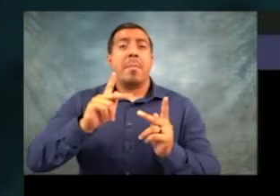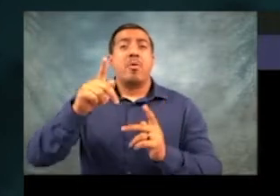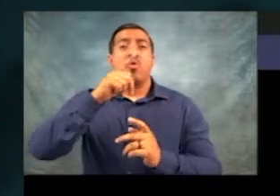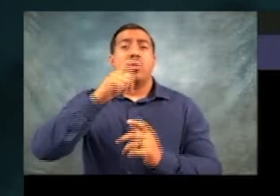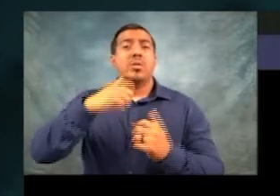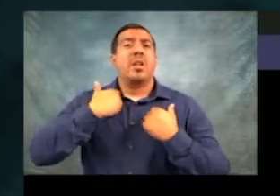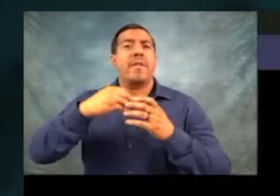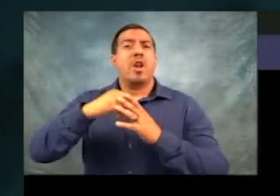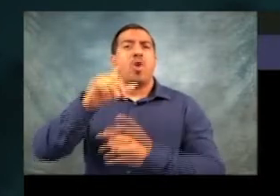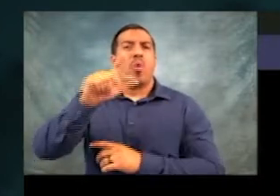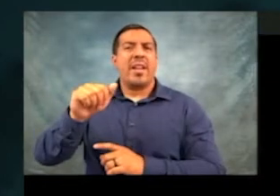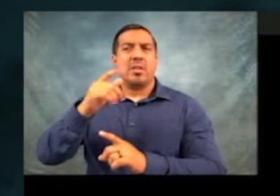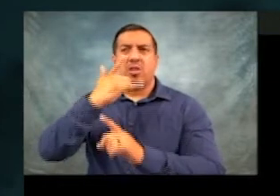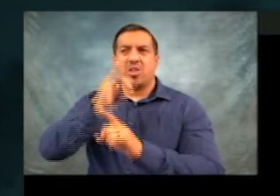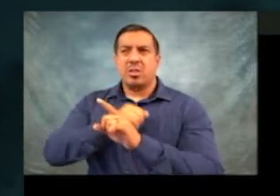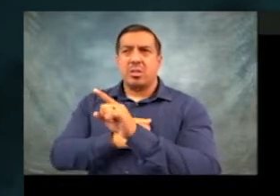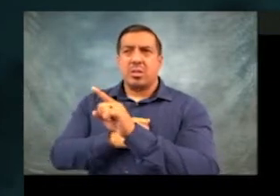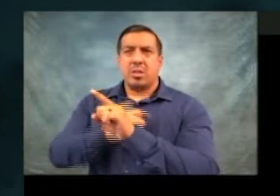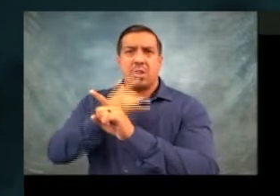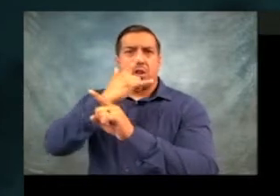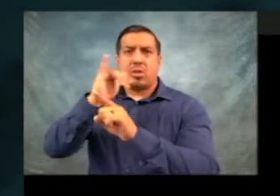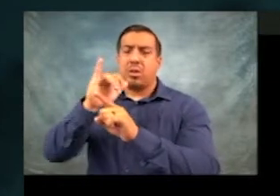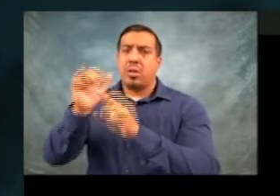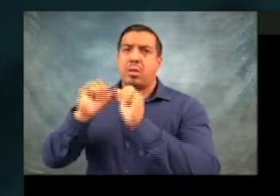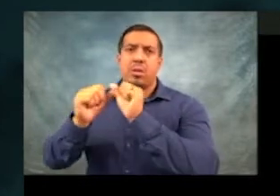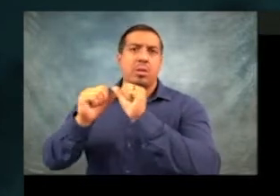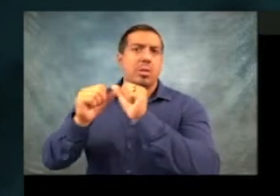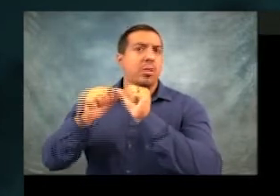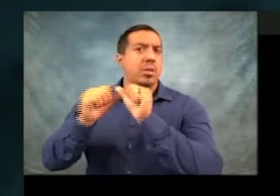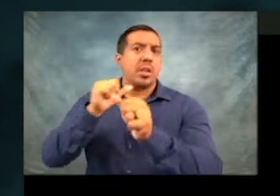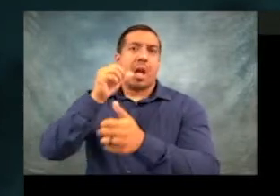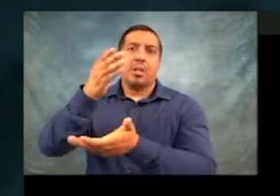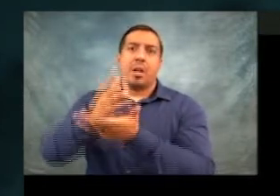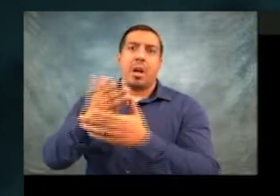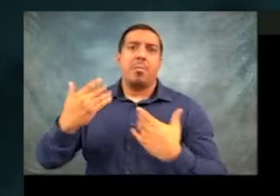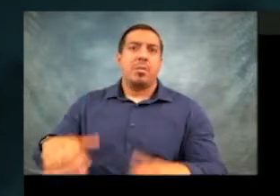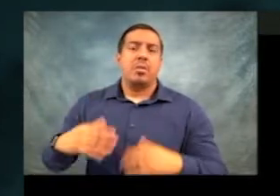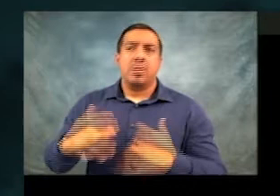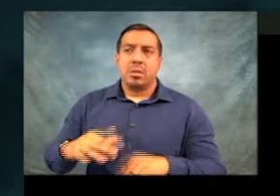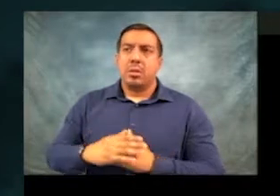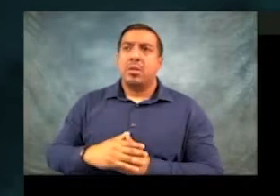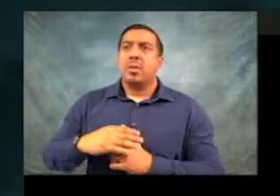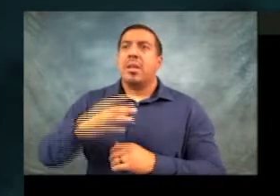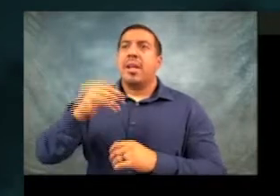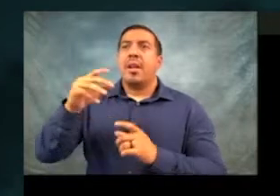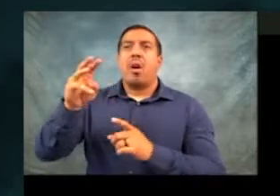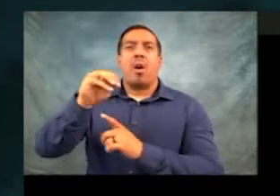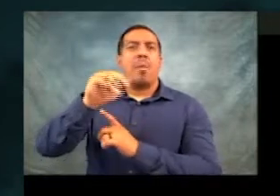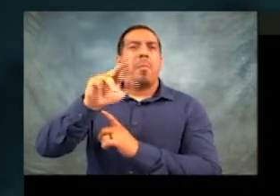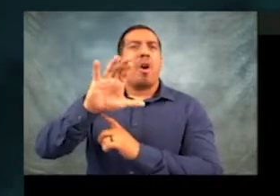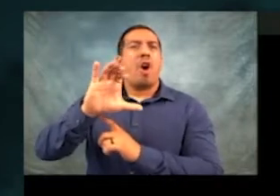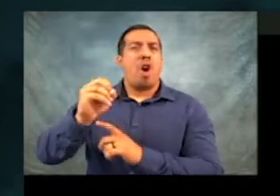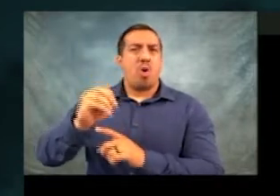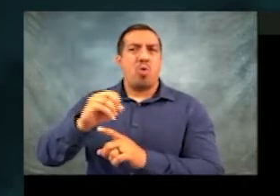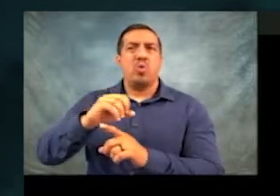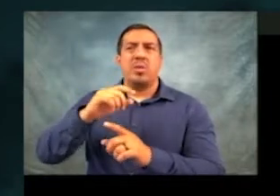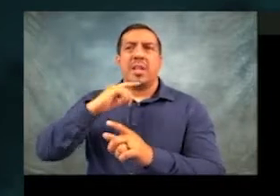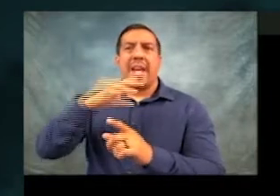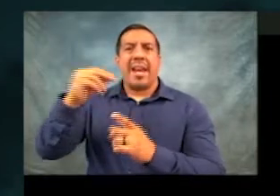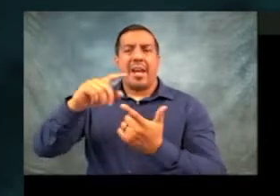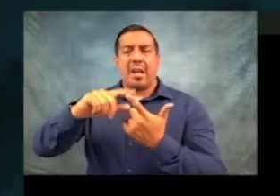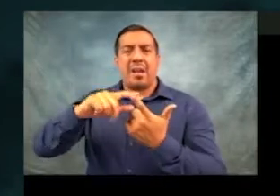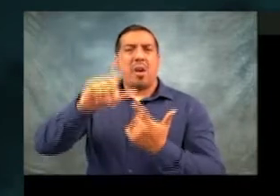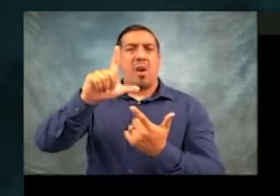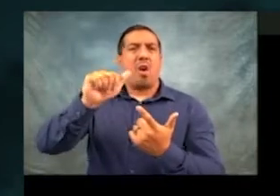Louisiana, it just seemed like it came nonstop. And in some cases, as was the case with Marco and